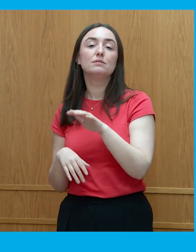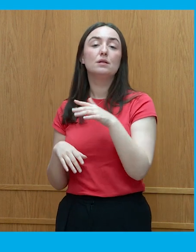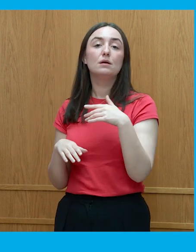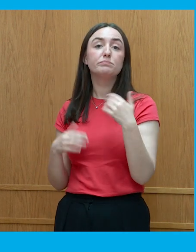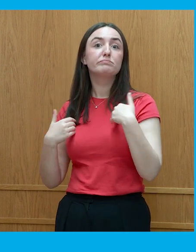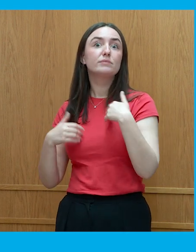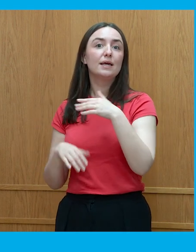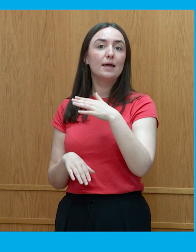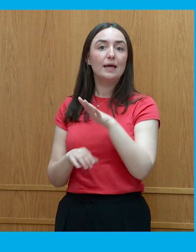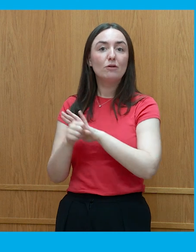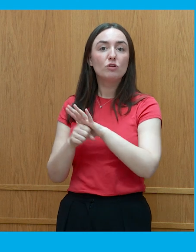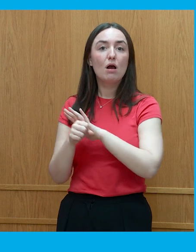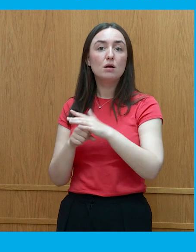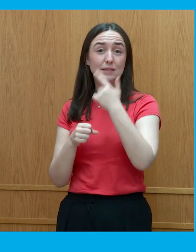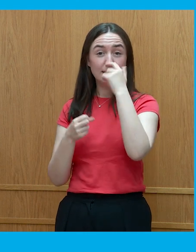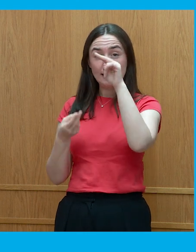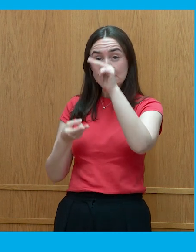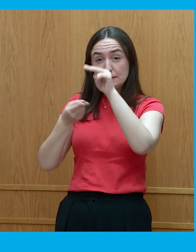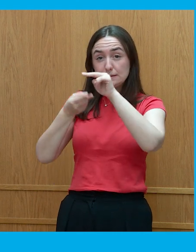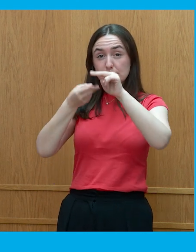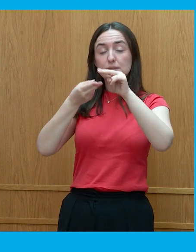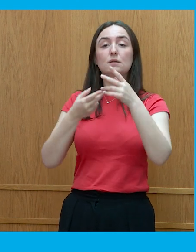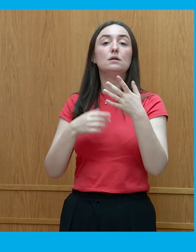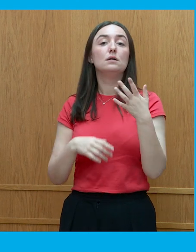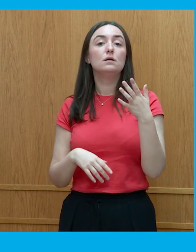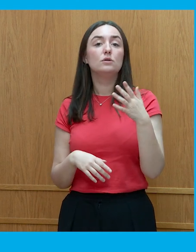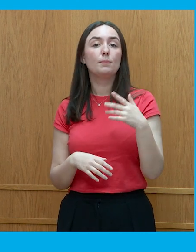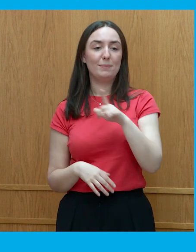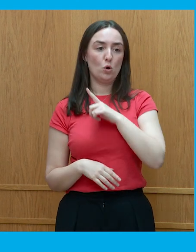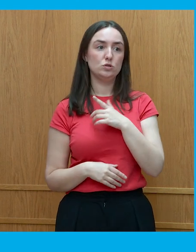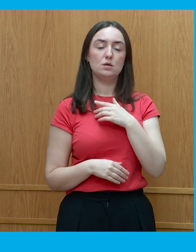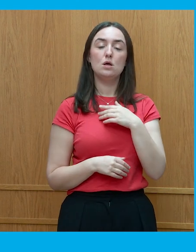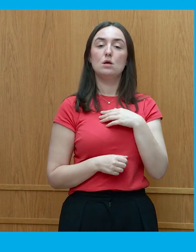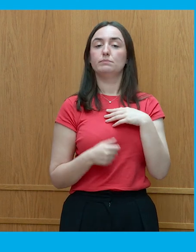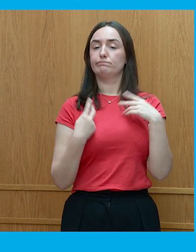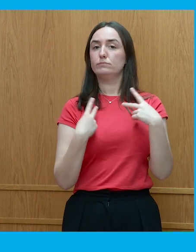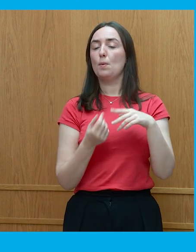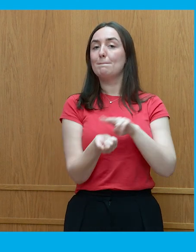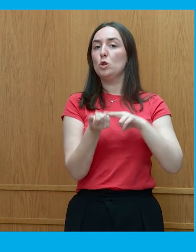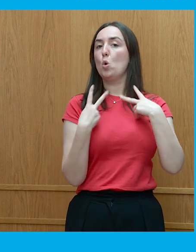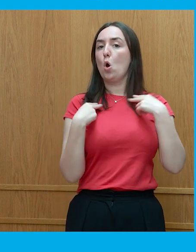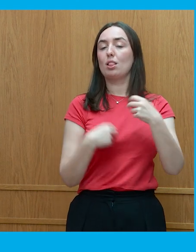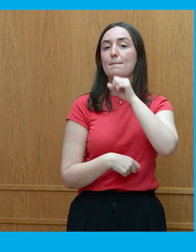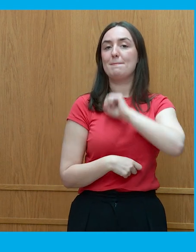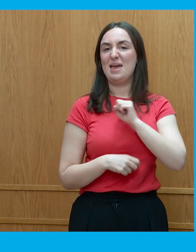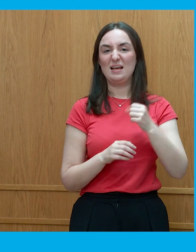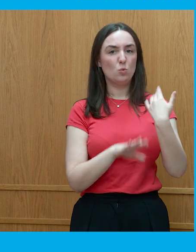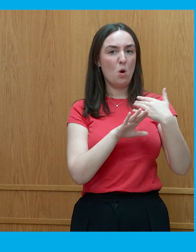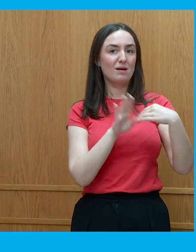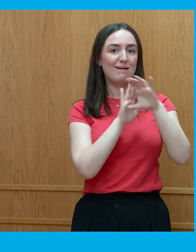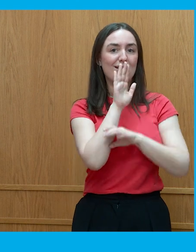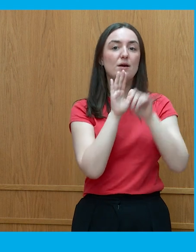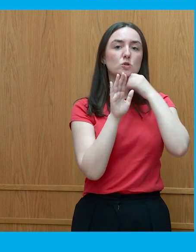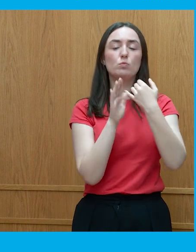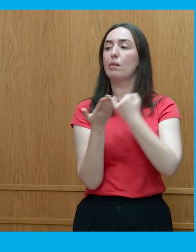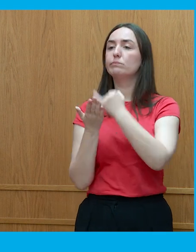losses, marginal losses, with blue-collar men and Latin voters, is what I think they need to do. So I think they need to use that